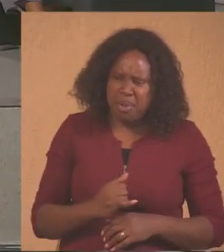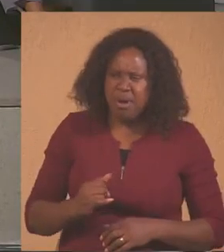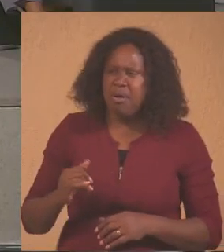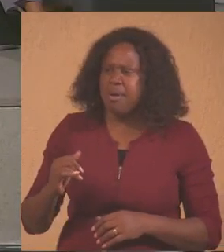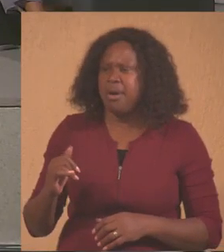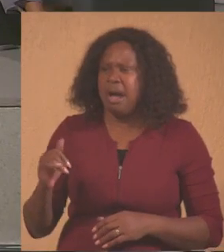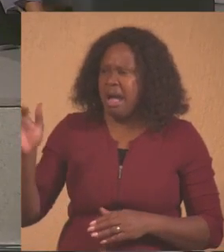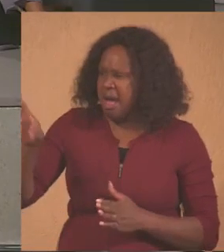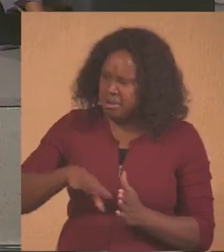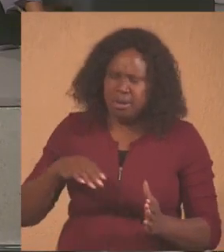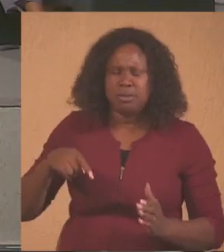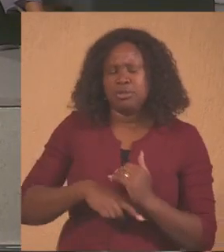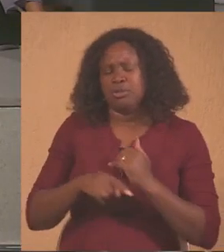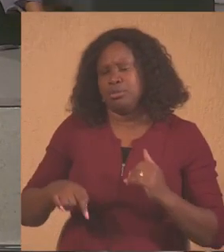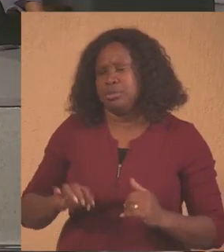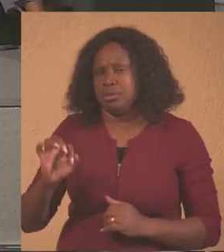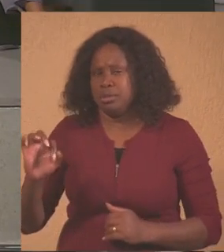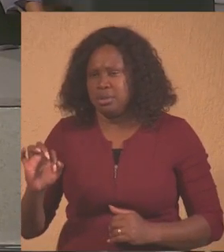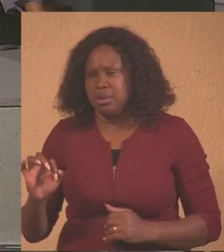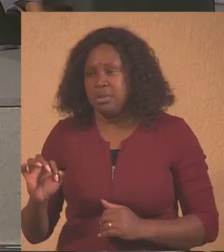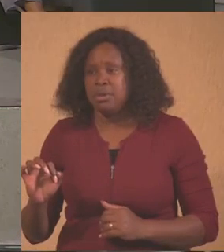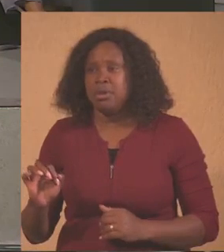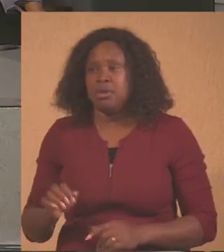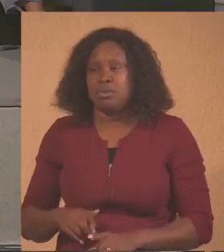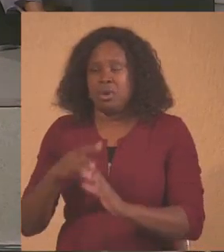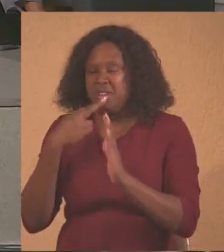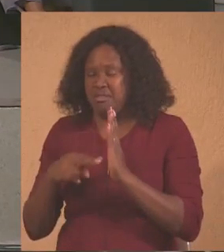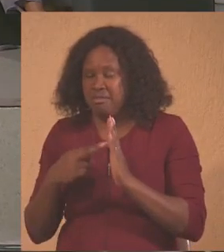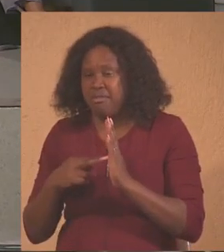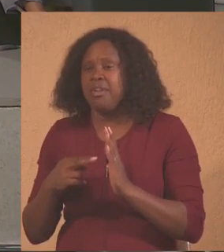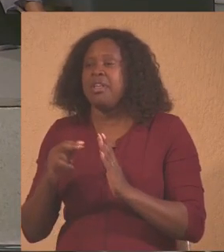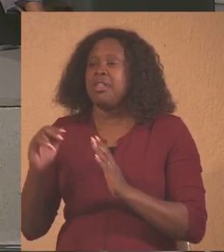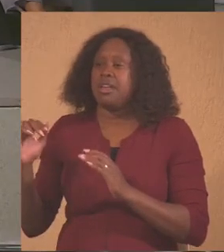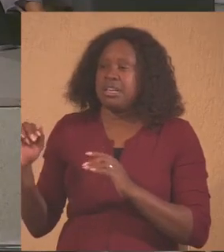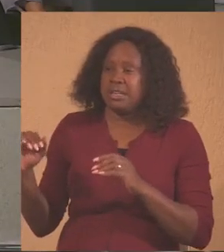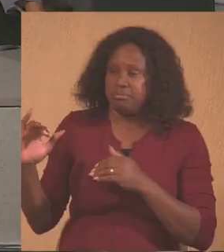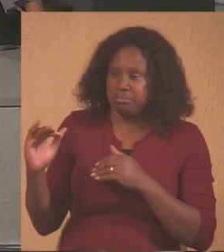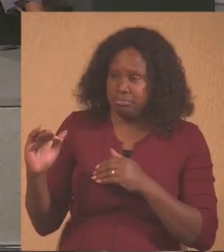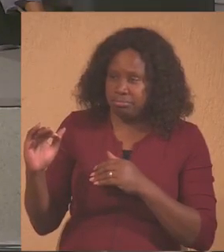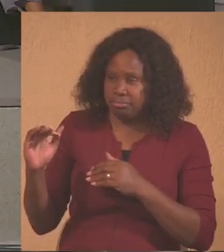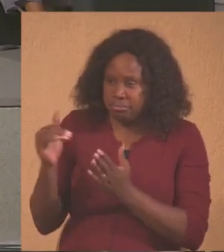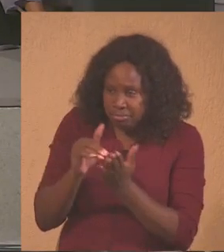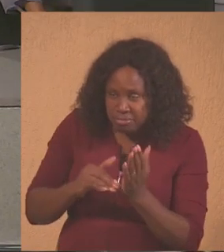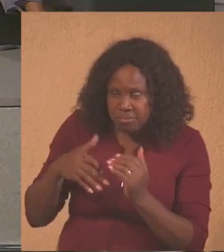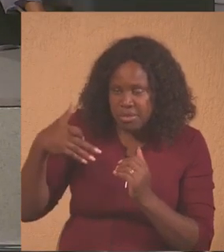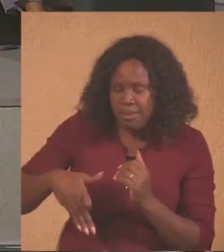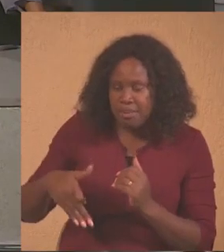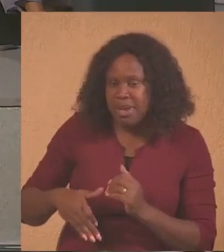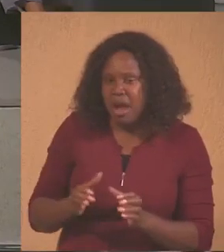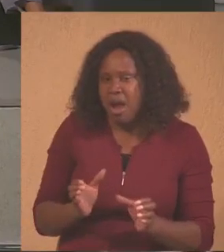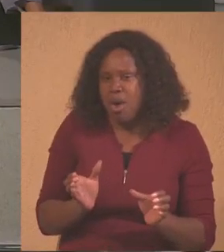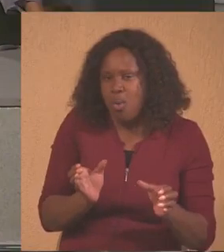According to the regulations, they have to come back and the arrangement is done for them to be quarantined for 14